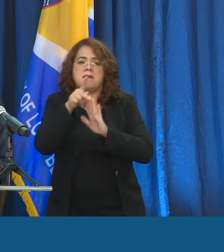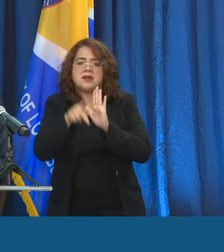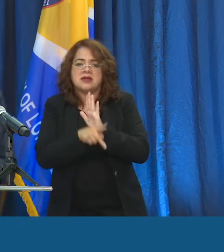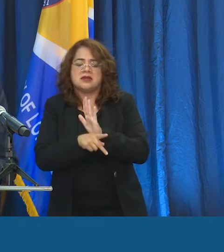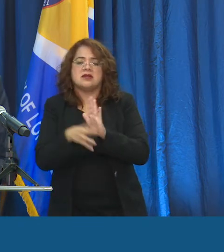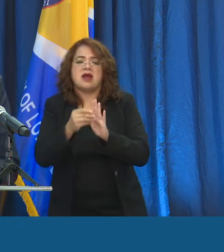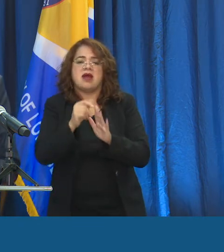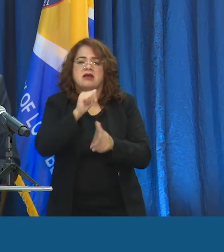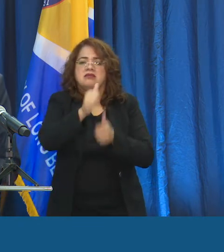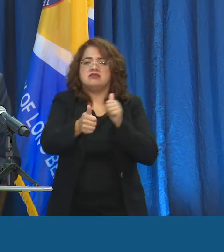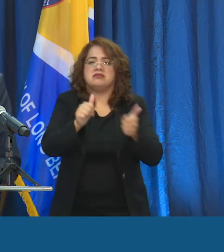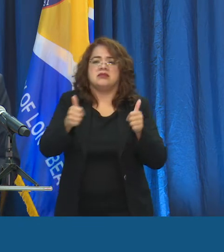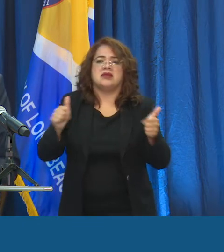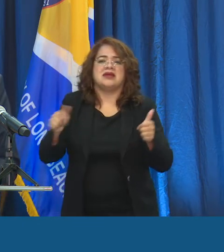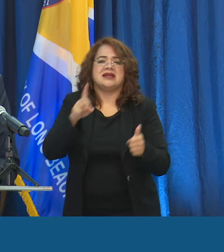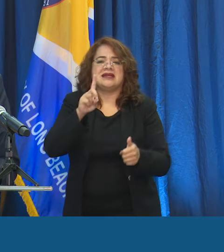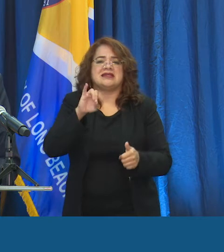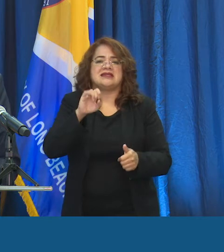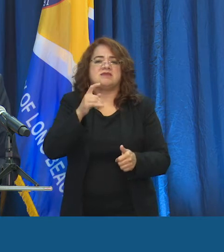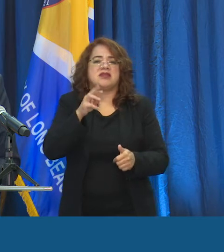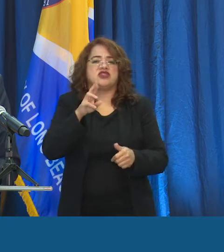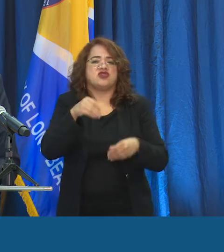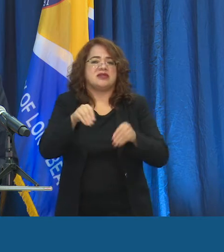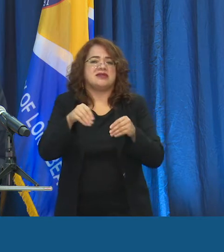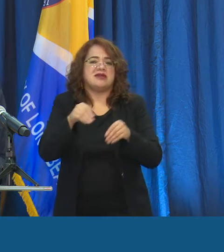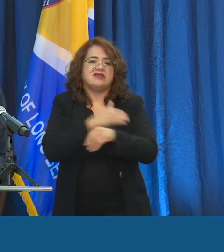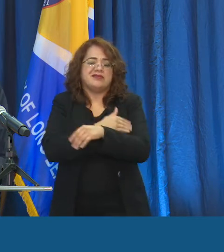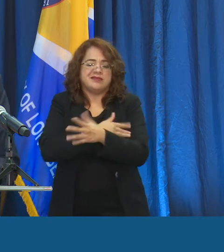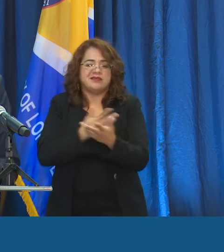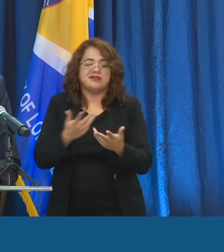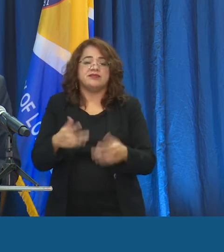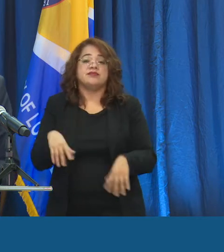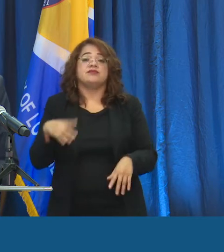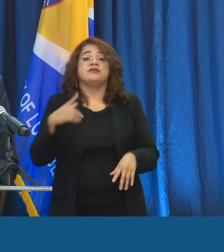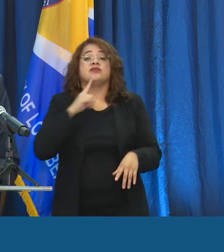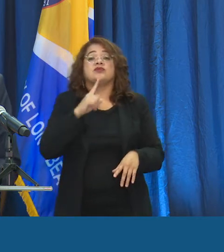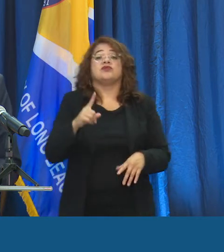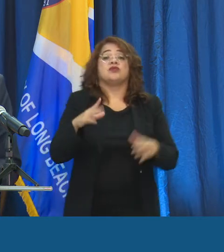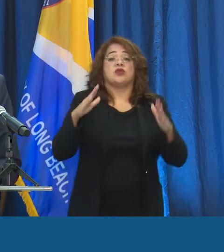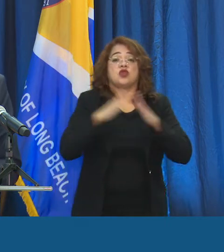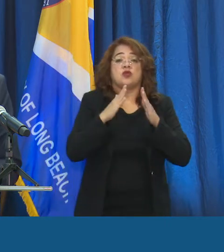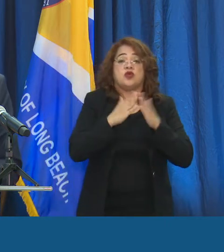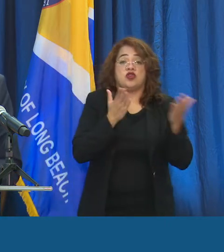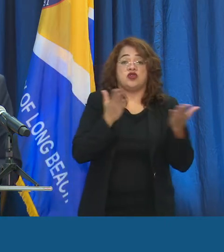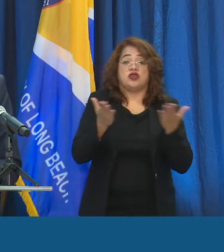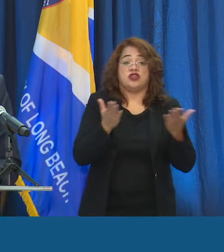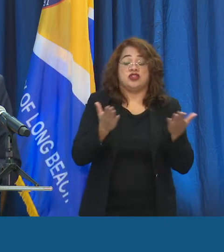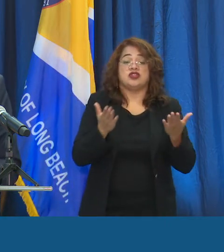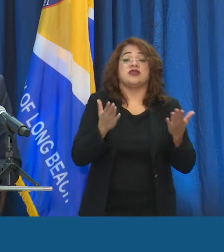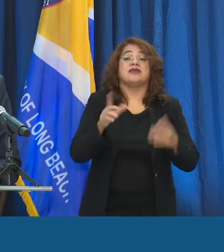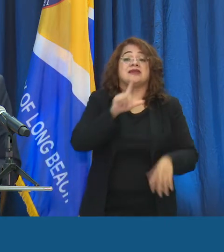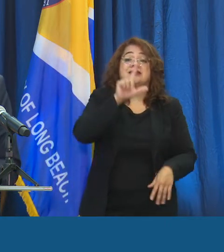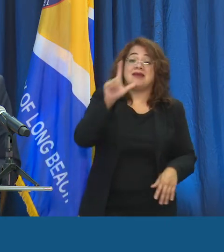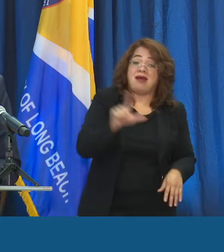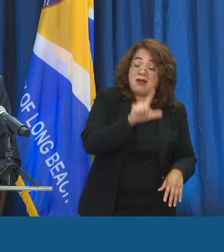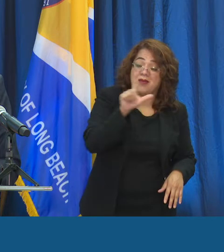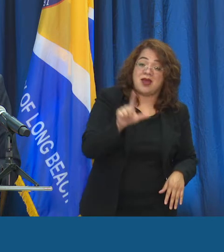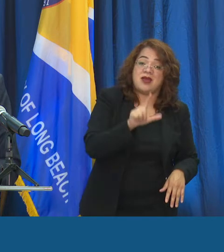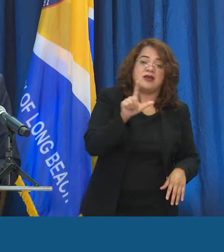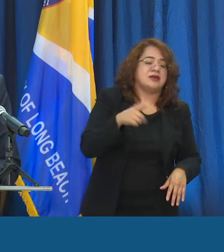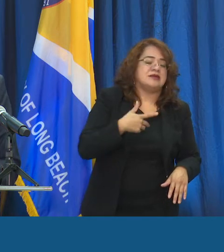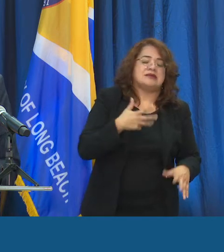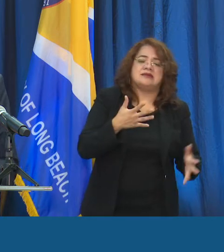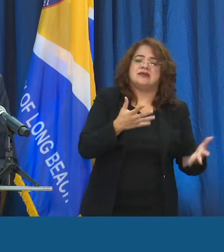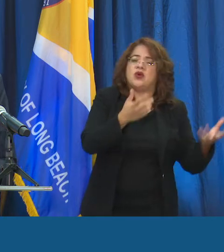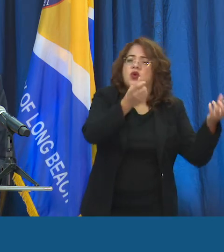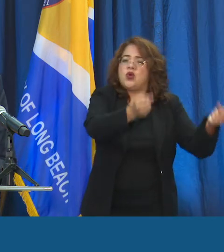dispensaries. In the area of community service, again, we strive to reduce things as much as possible. In the area of library, we really did not want to